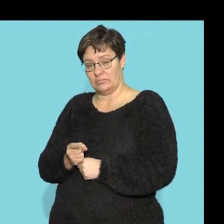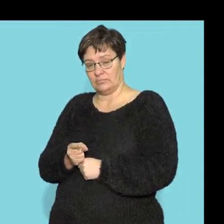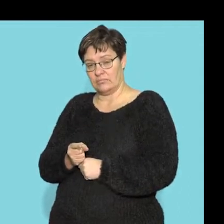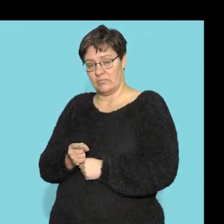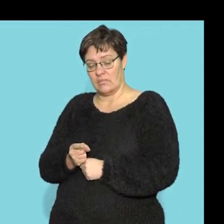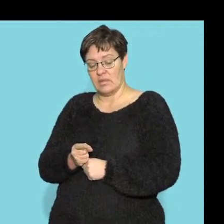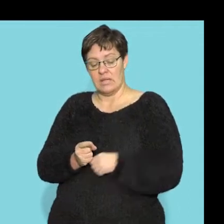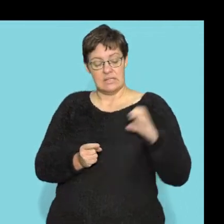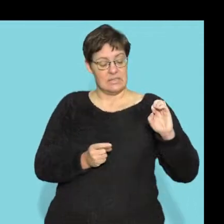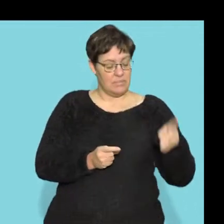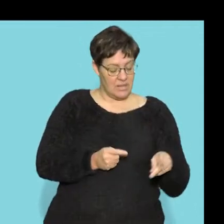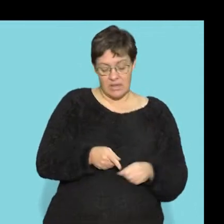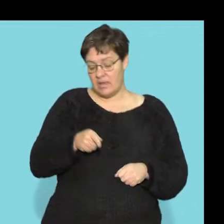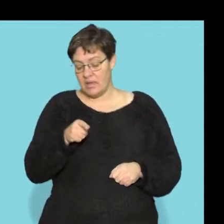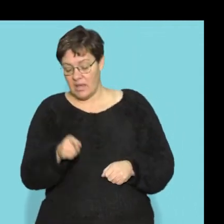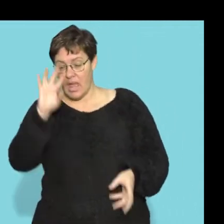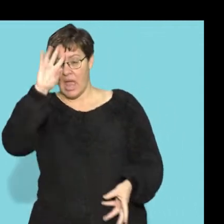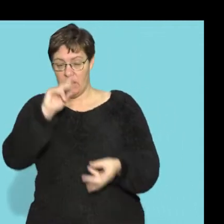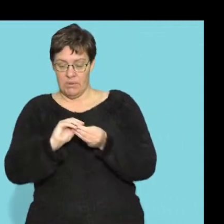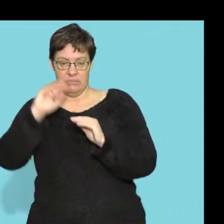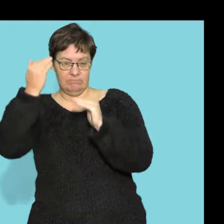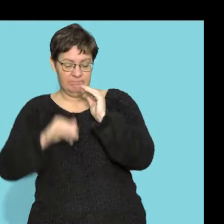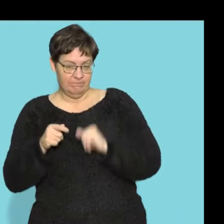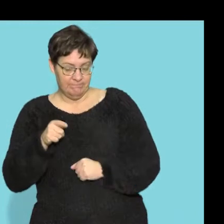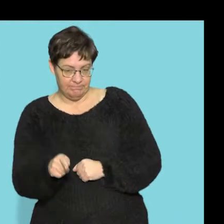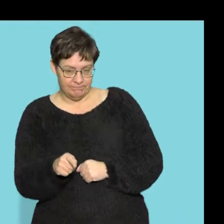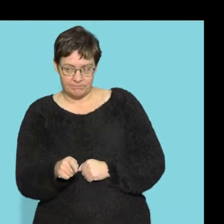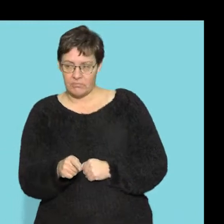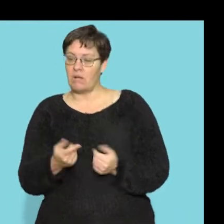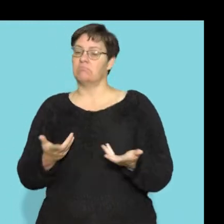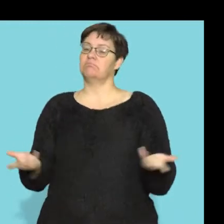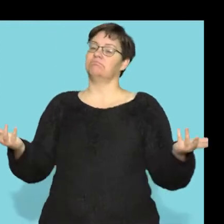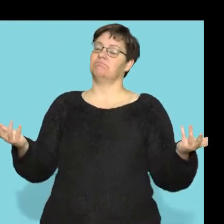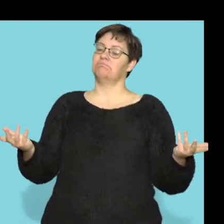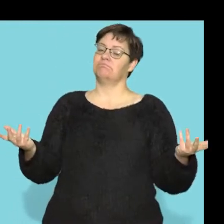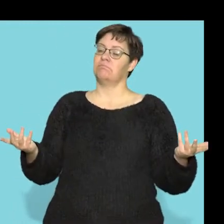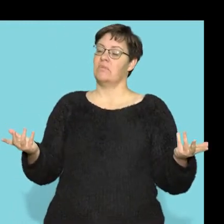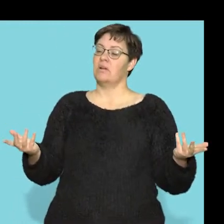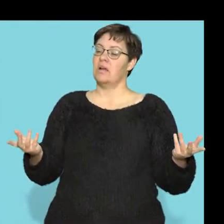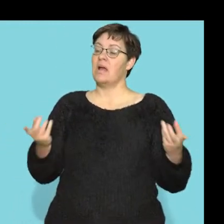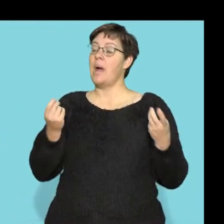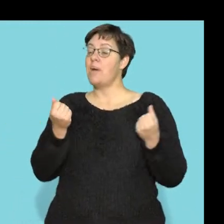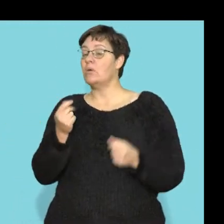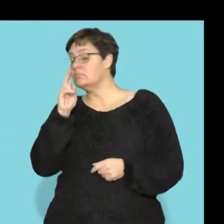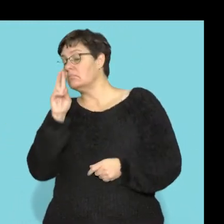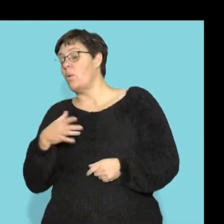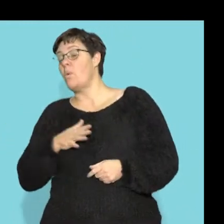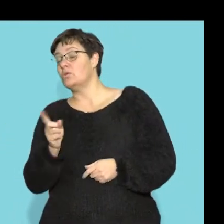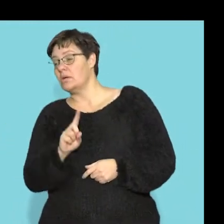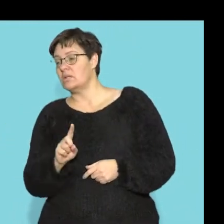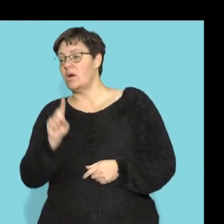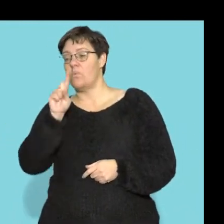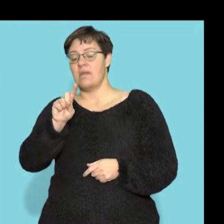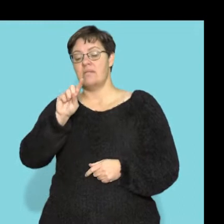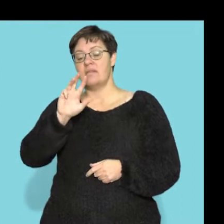cost price, there's my accumulated depreciation, and voila, there's the figure that I'm looking for, my carrying